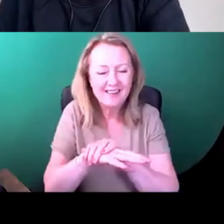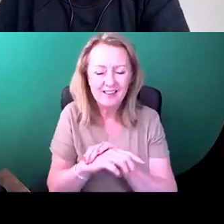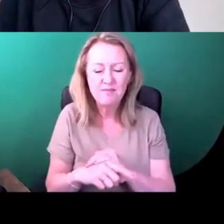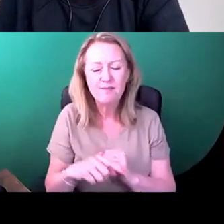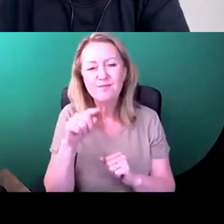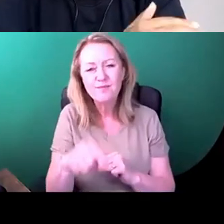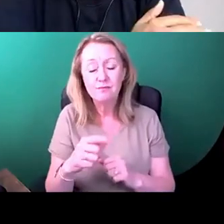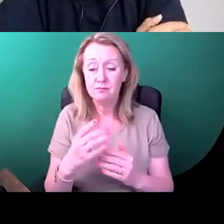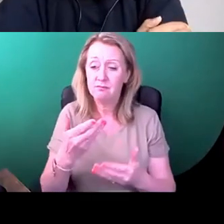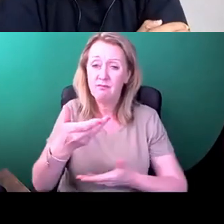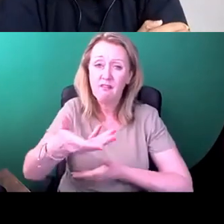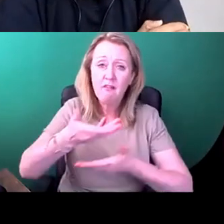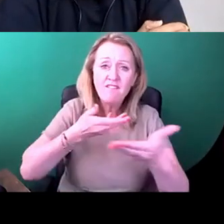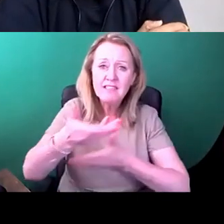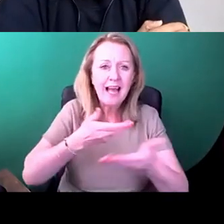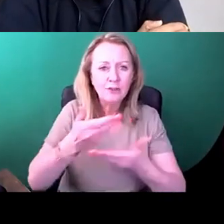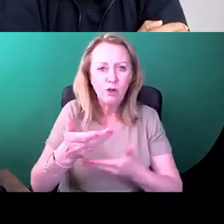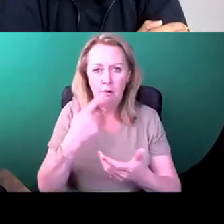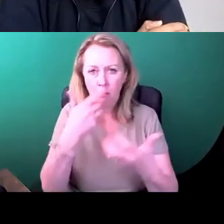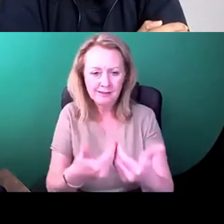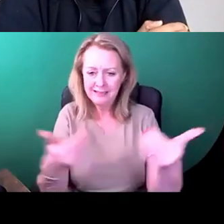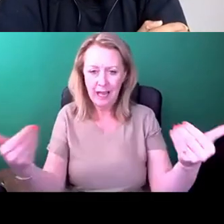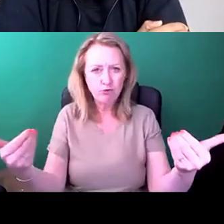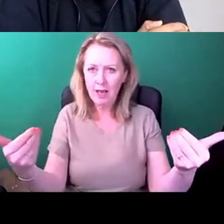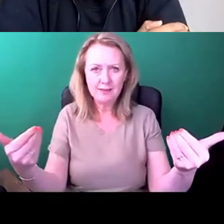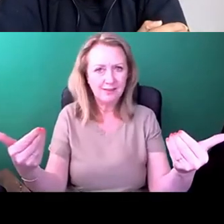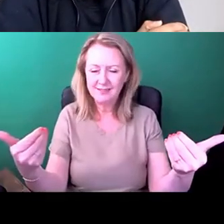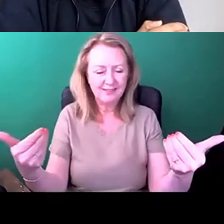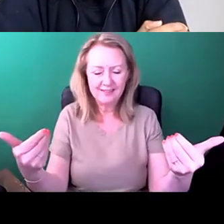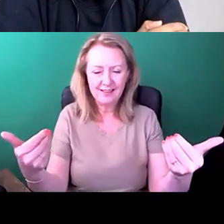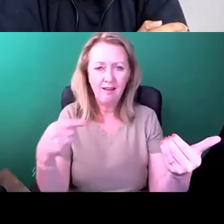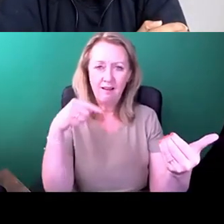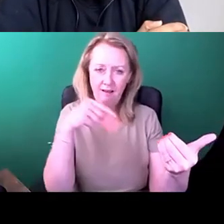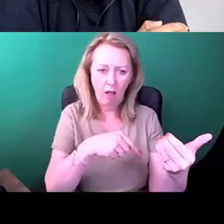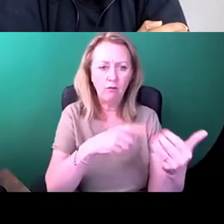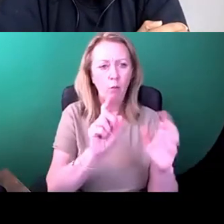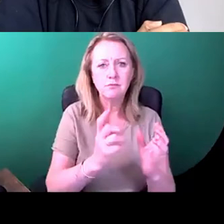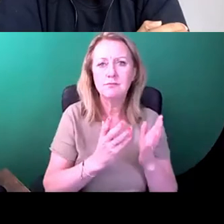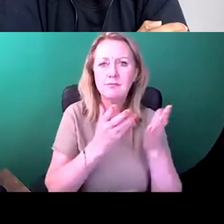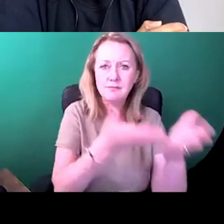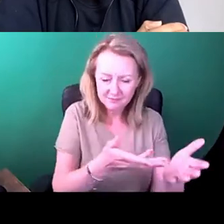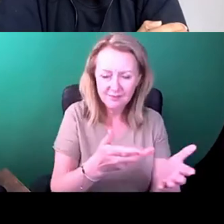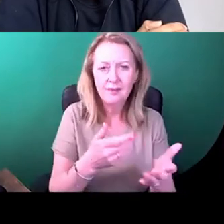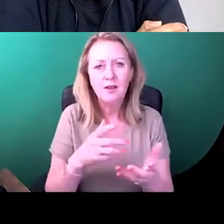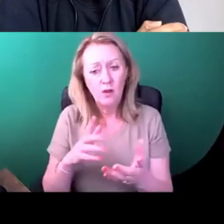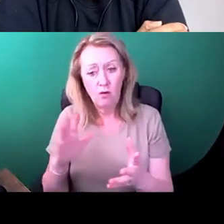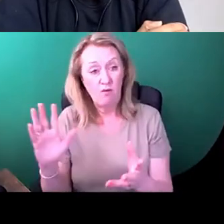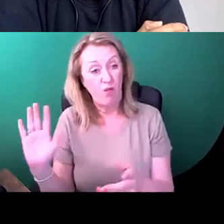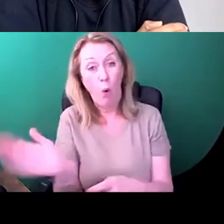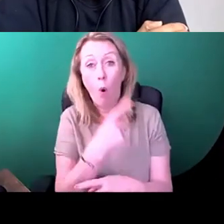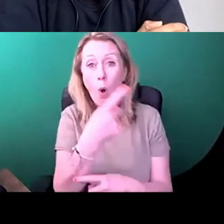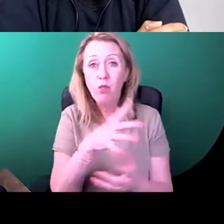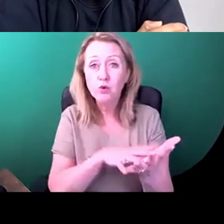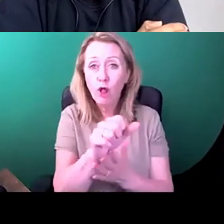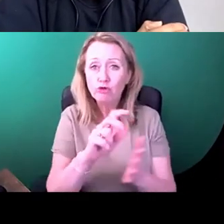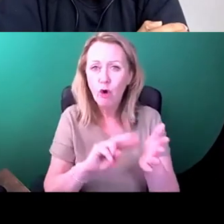conversation cannot be separated from how programming is and has been conceived in some, but not all, cultural organisations,